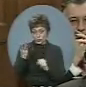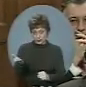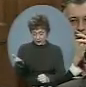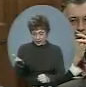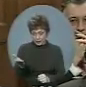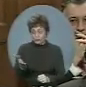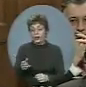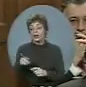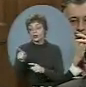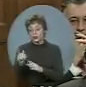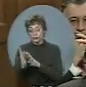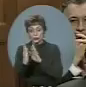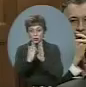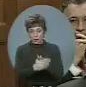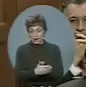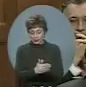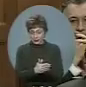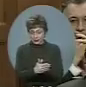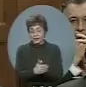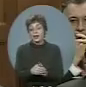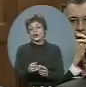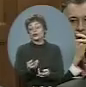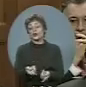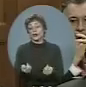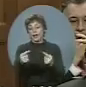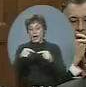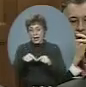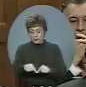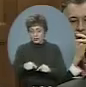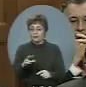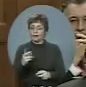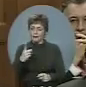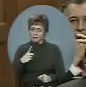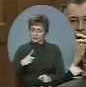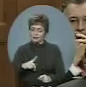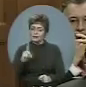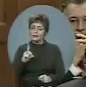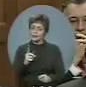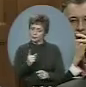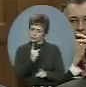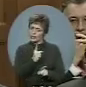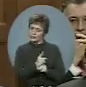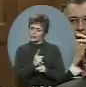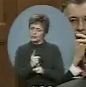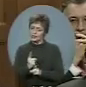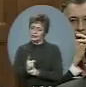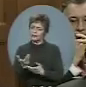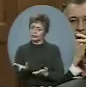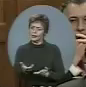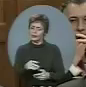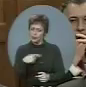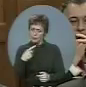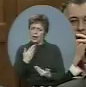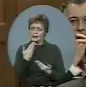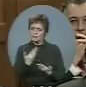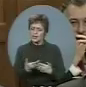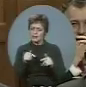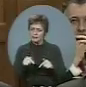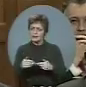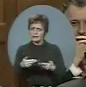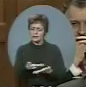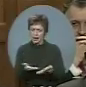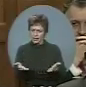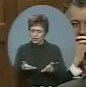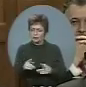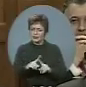of dignity of politics in our country, to speak for all Canadians and speak for what Canada is about, which is about